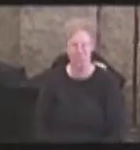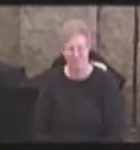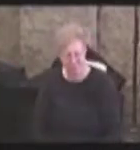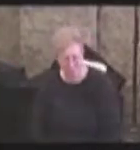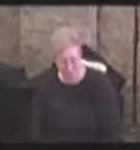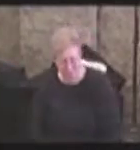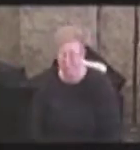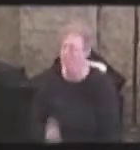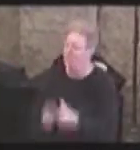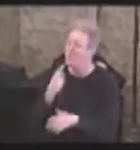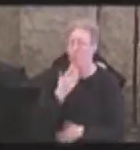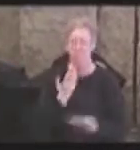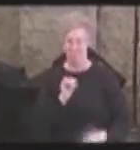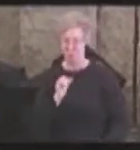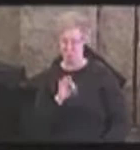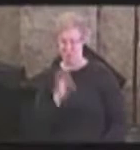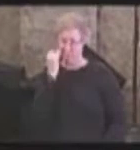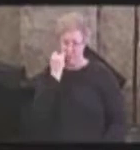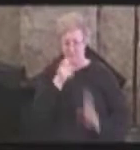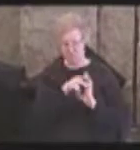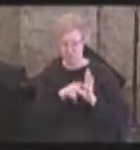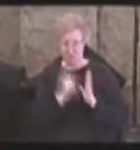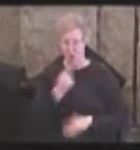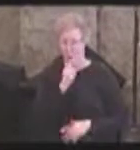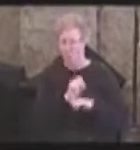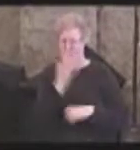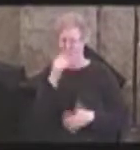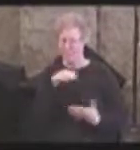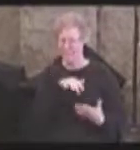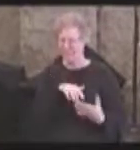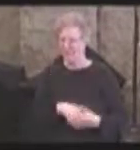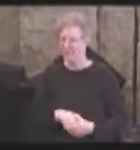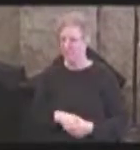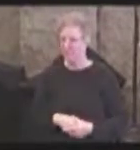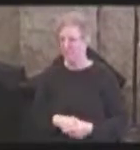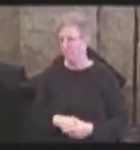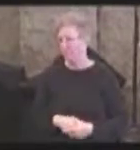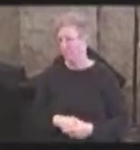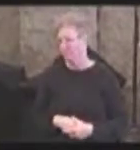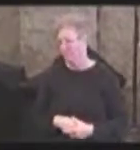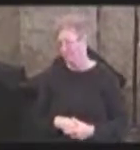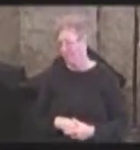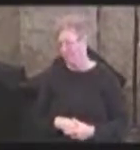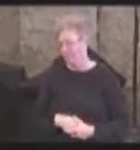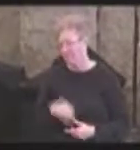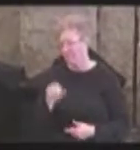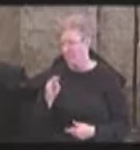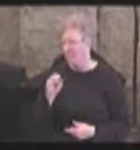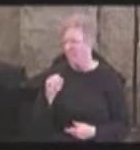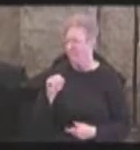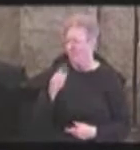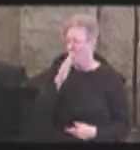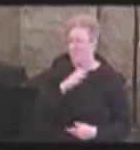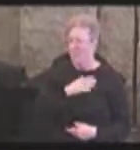So you might say, well, Jeff, if it's principle and it's always working, why study it? Imelda Shanklin, again, in that book that I mentioned